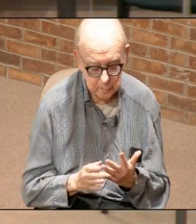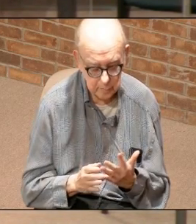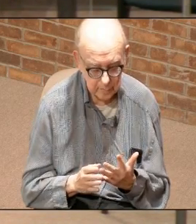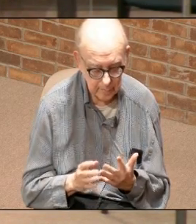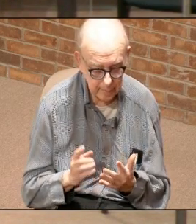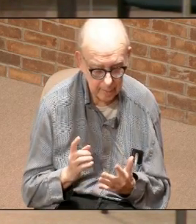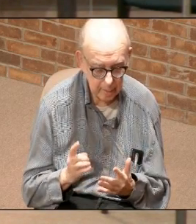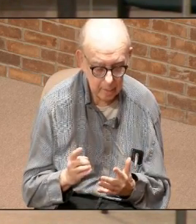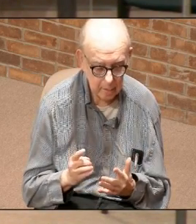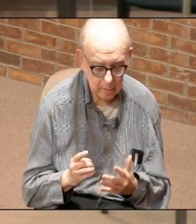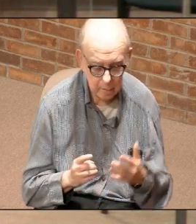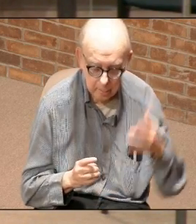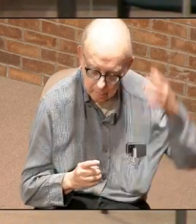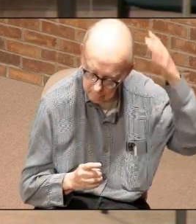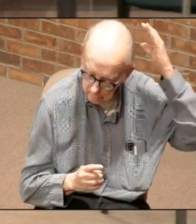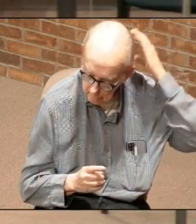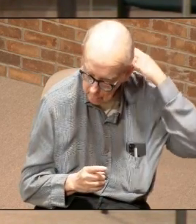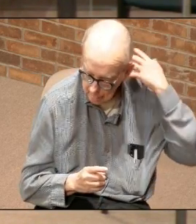Long hair.